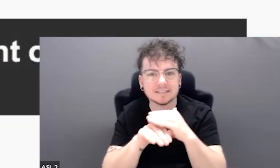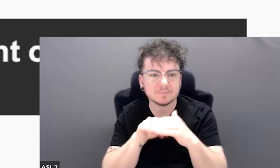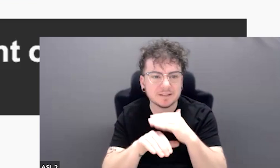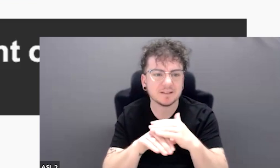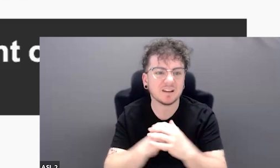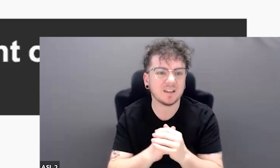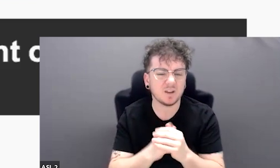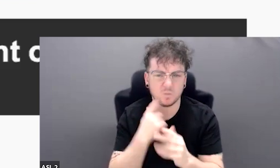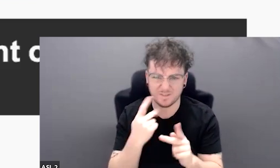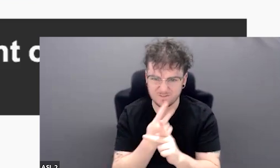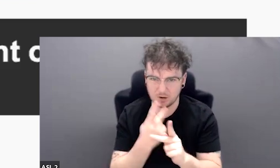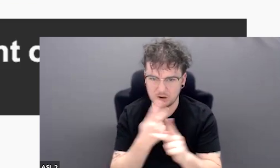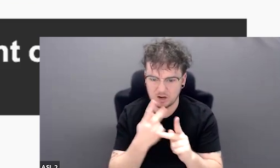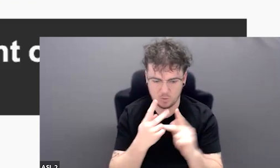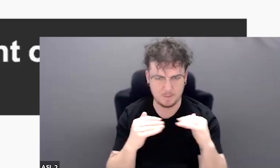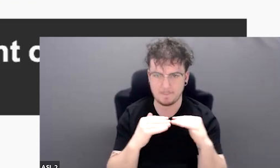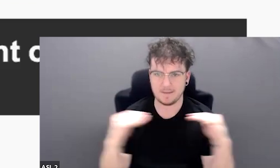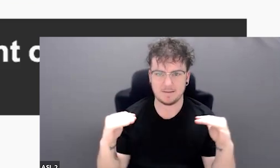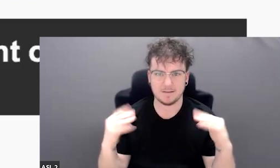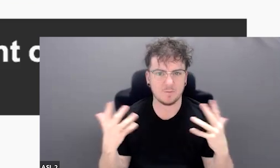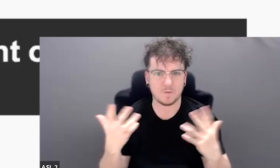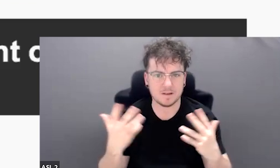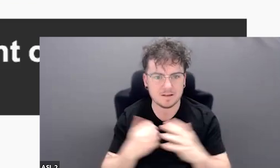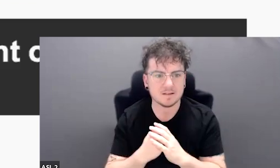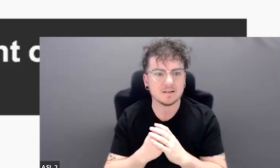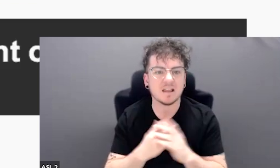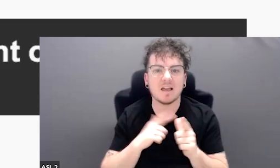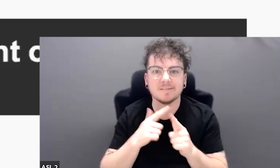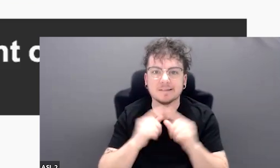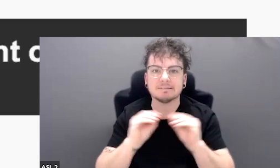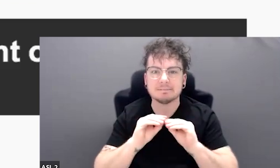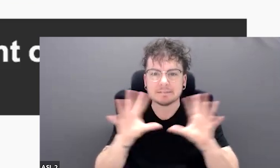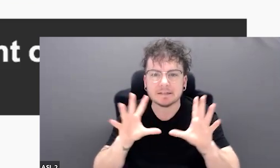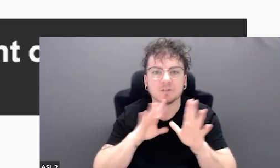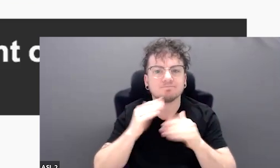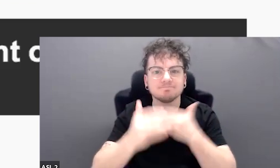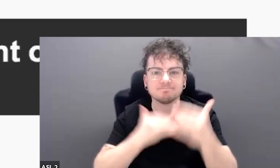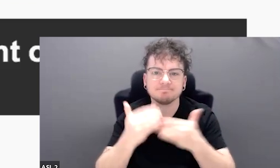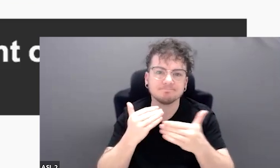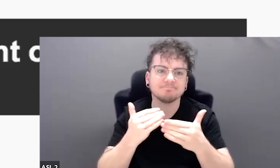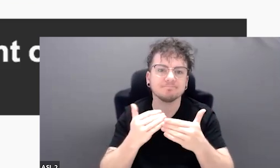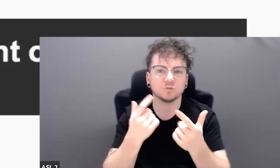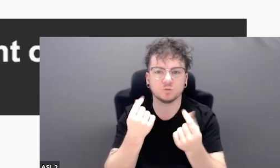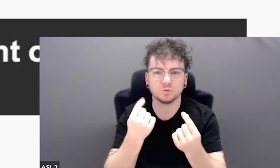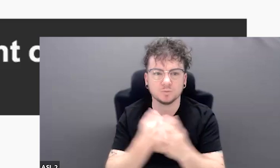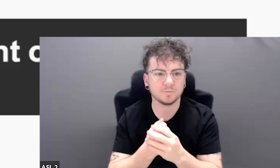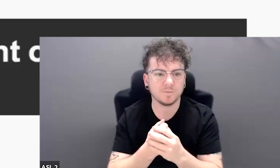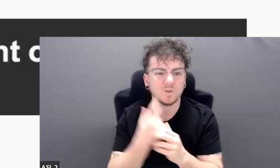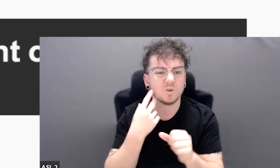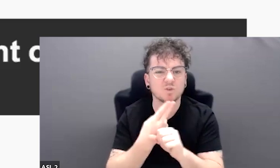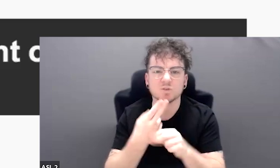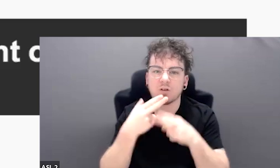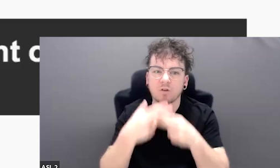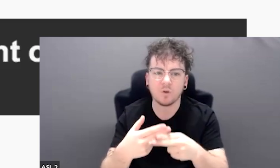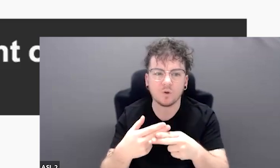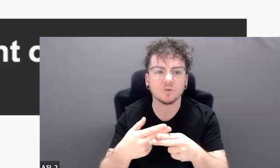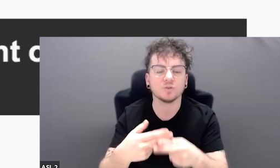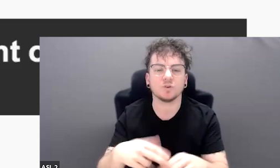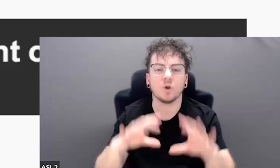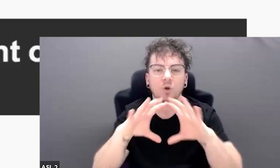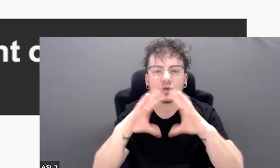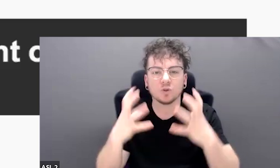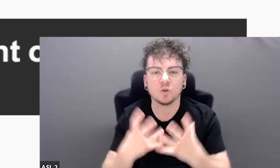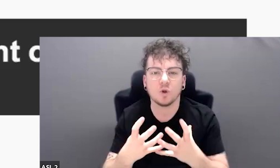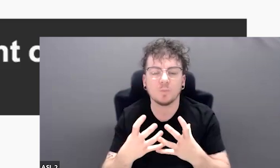what our baseline was and then making a clear path forward. So what we used was something called the Global Diversity, Equity, and